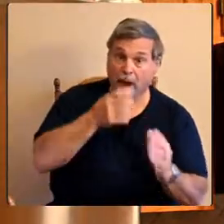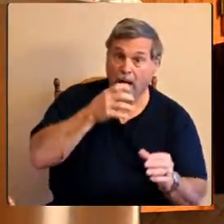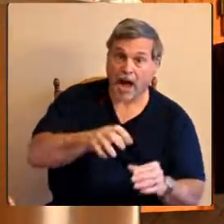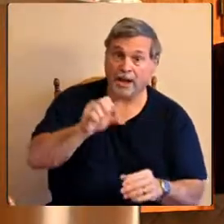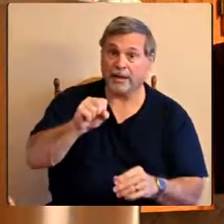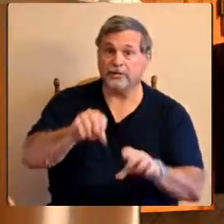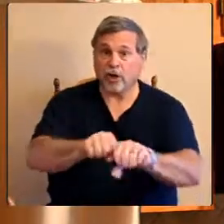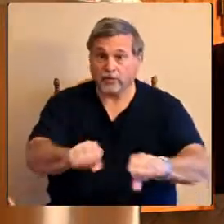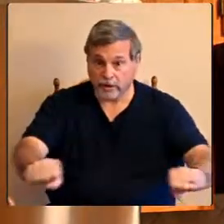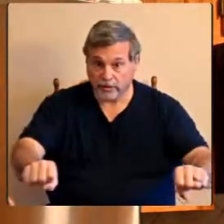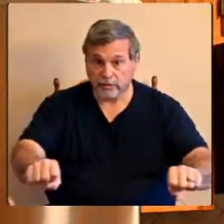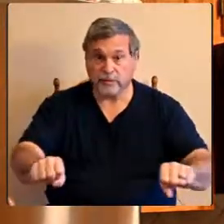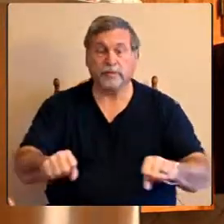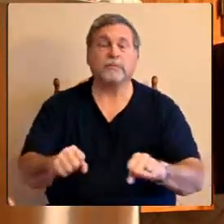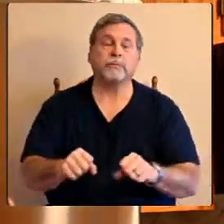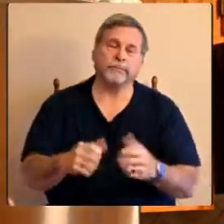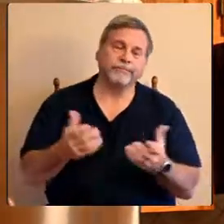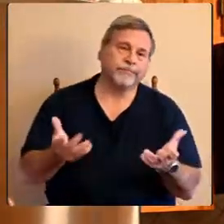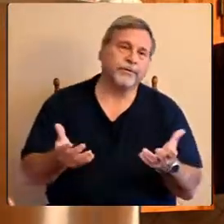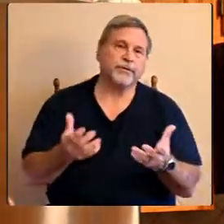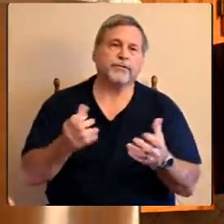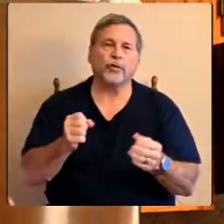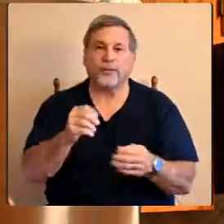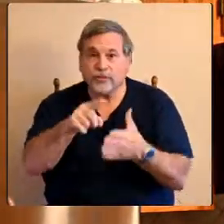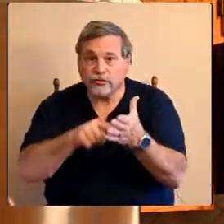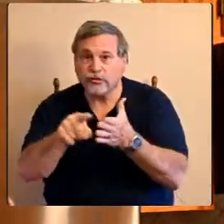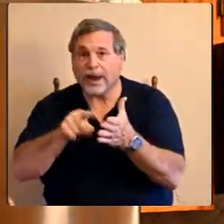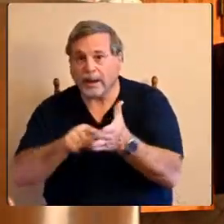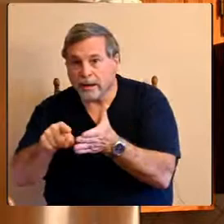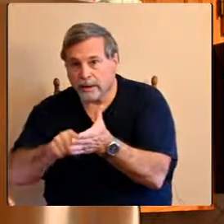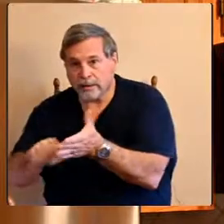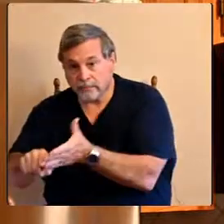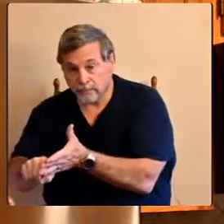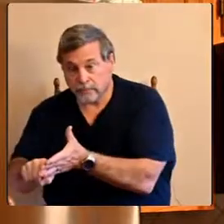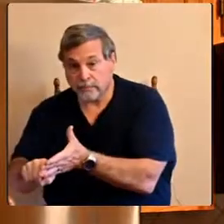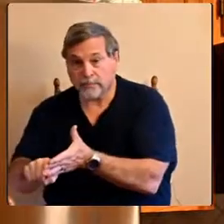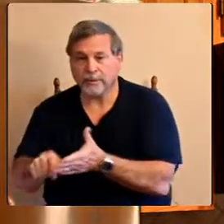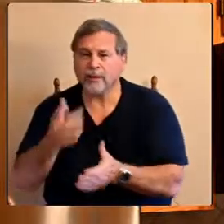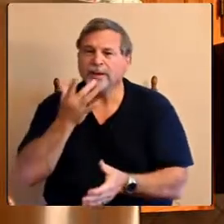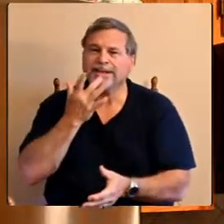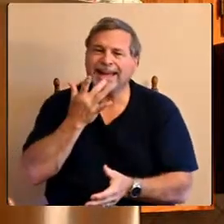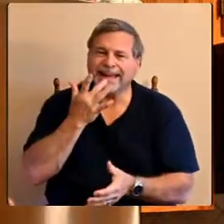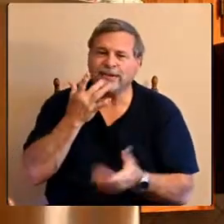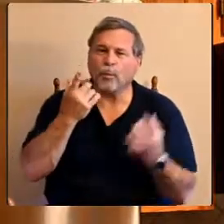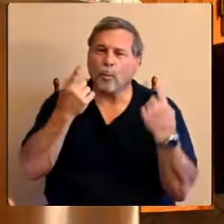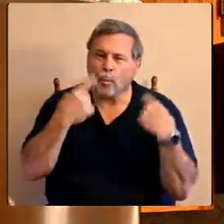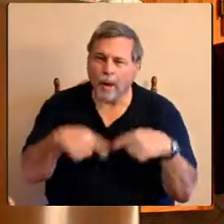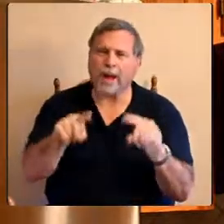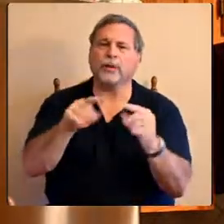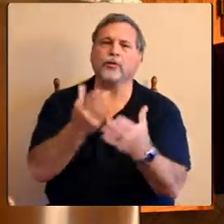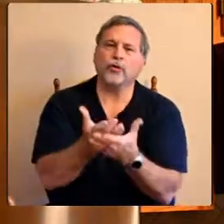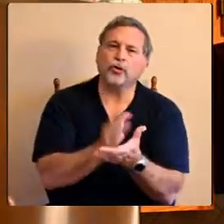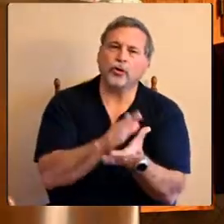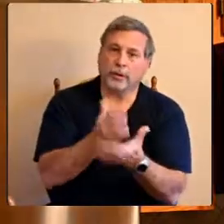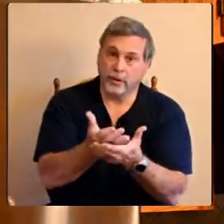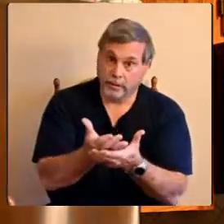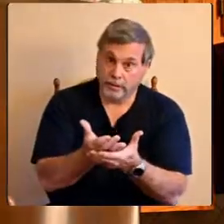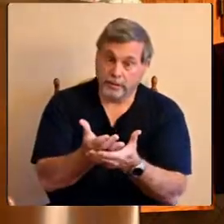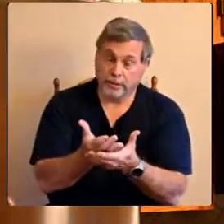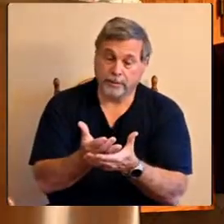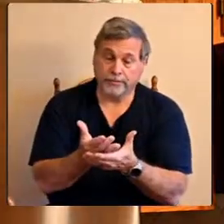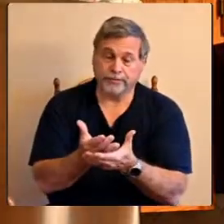use that, like an andouille. So you always got to check what you're doing. You want to taste what you're making as you go along